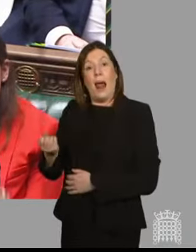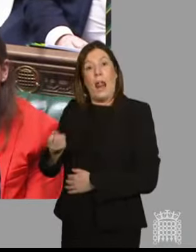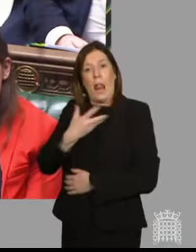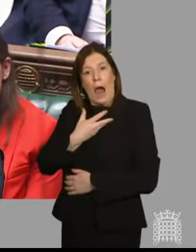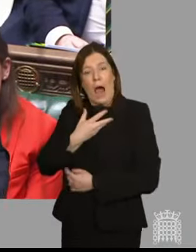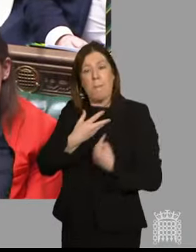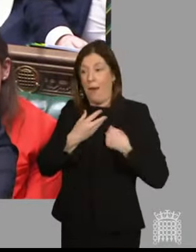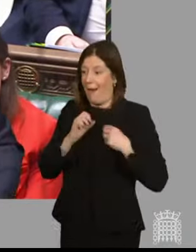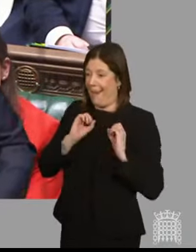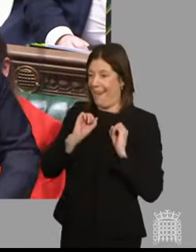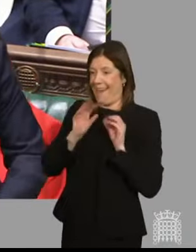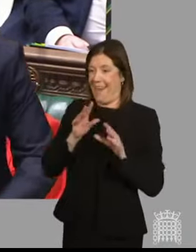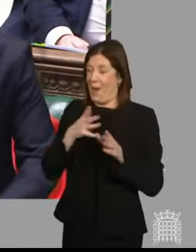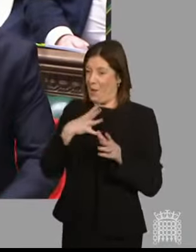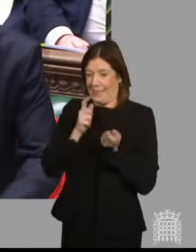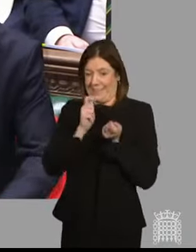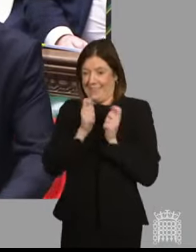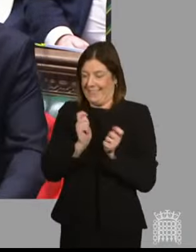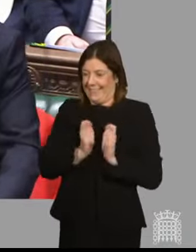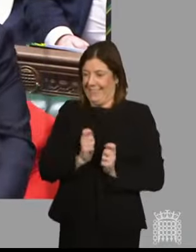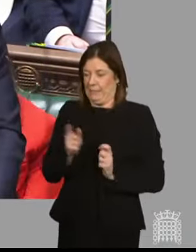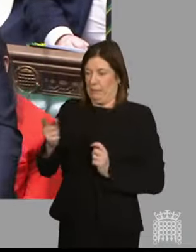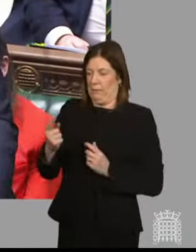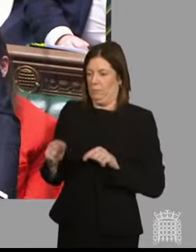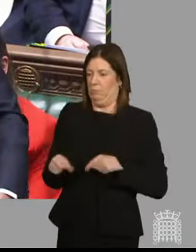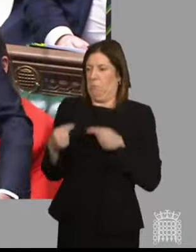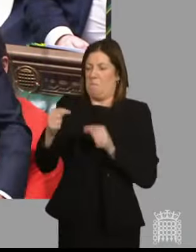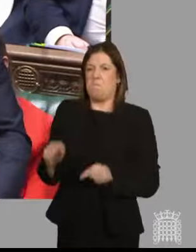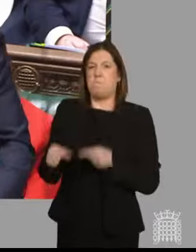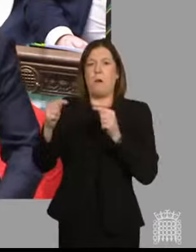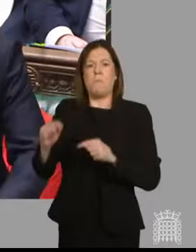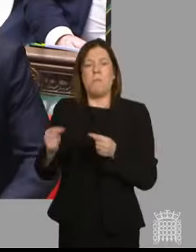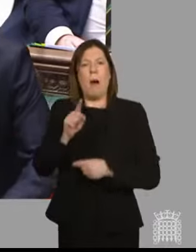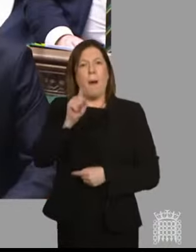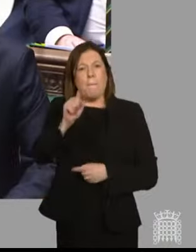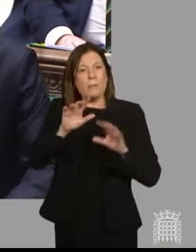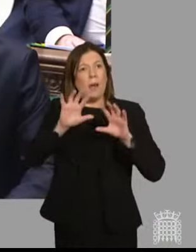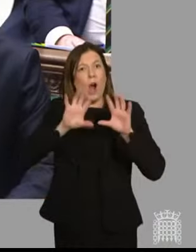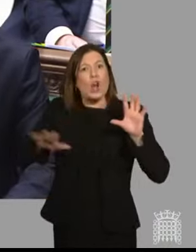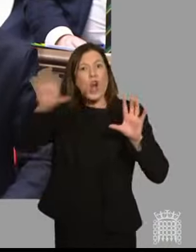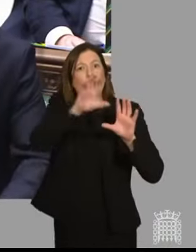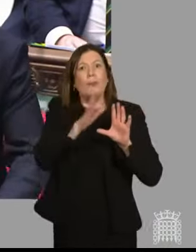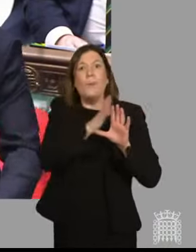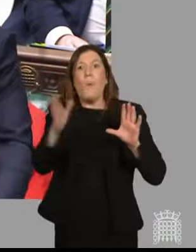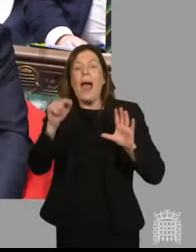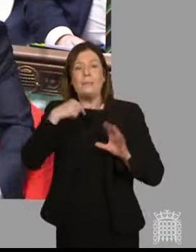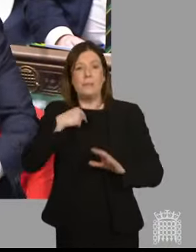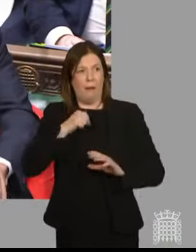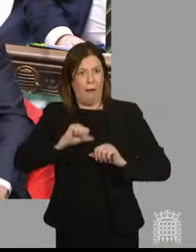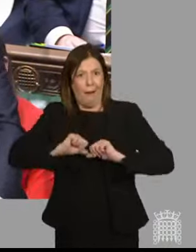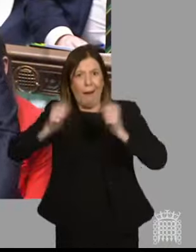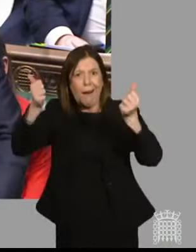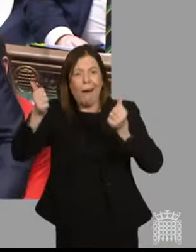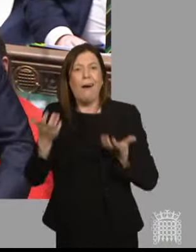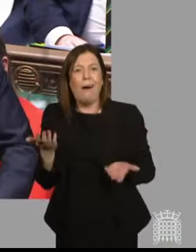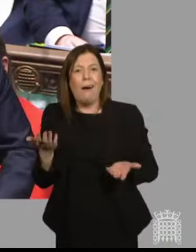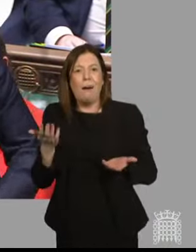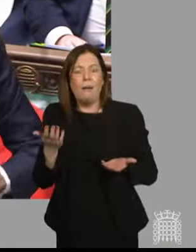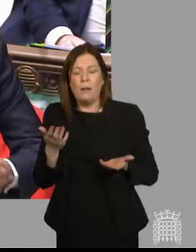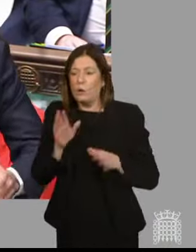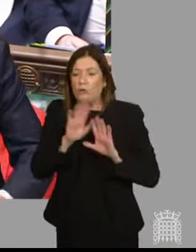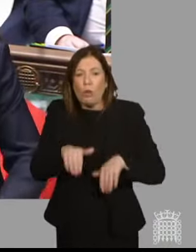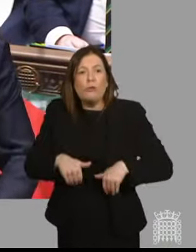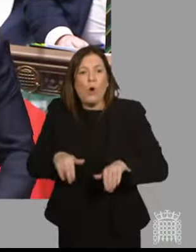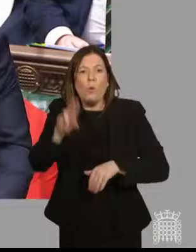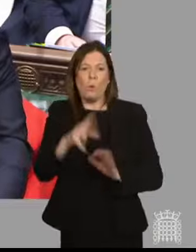the best readers in the Western world, Mr. Speaker. But he's right that attendance is important, and that's why we're investing millions of pounds more